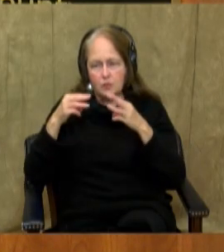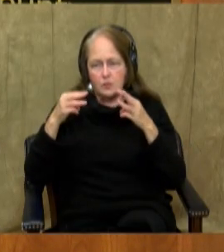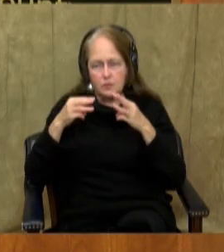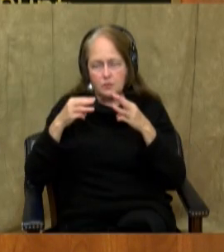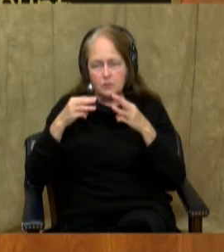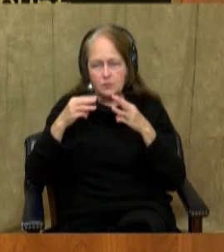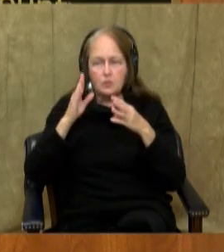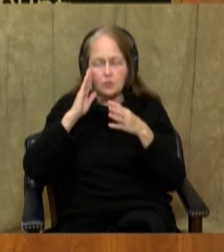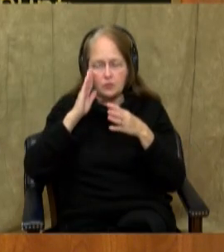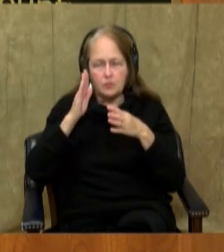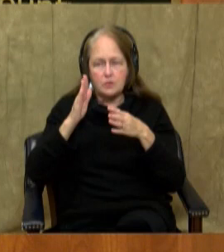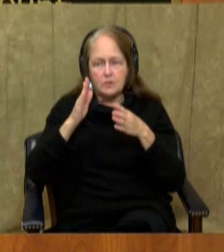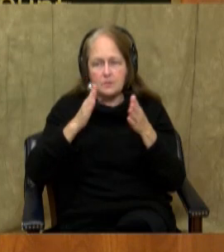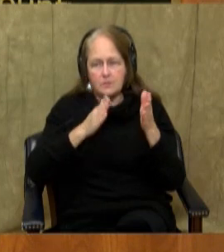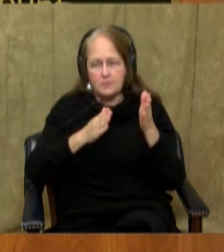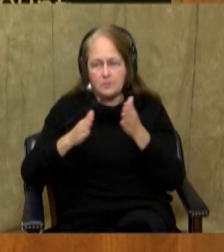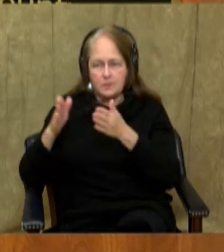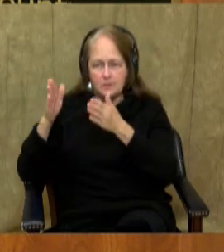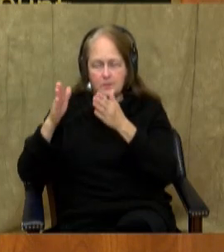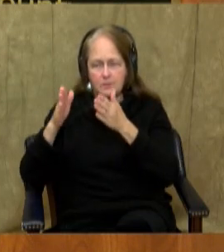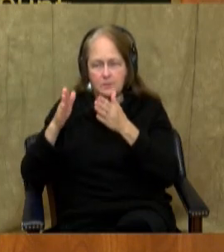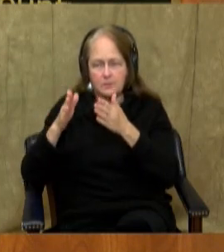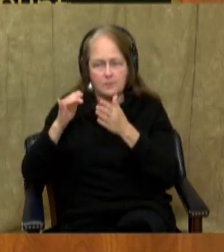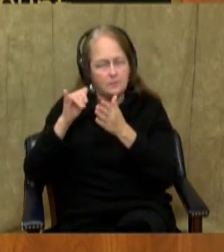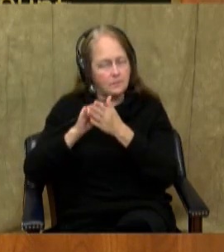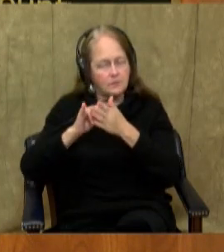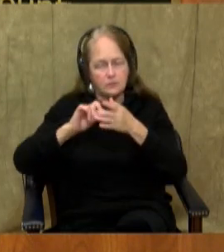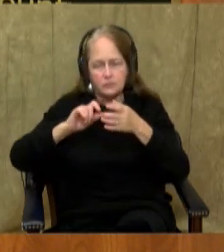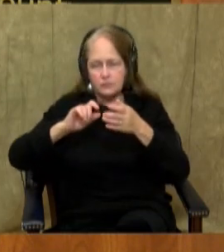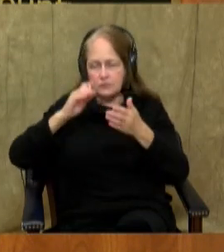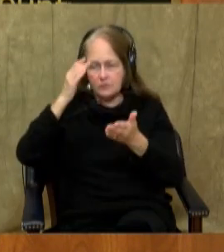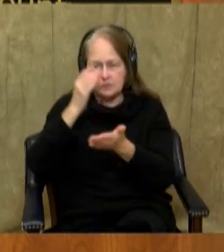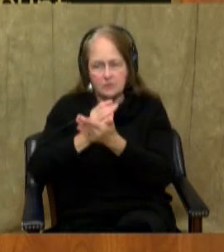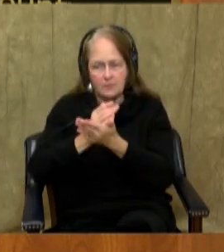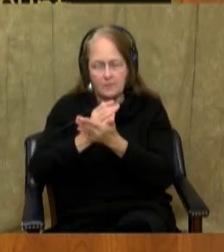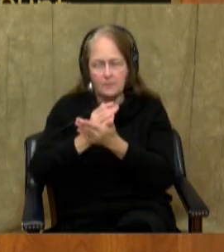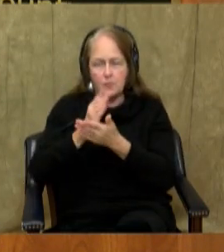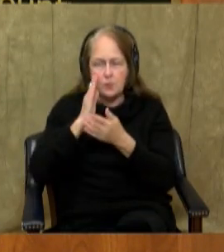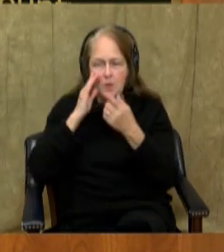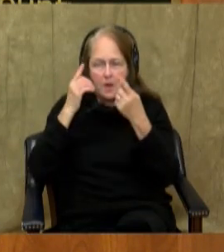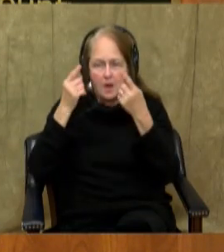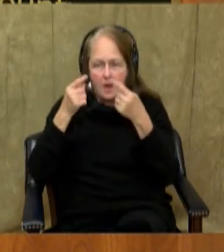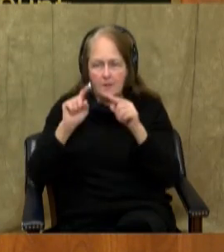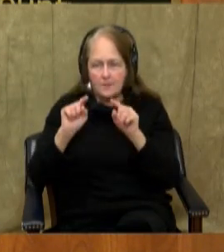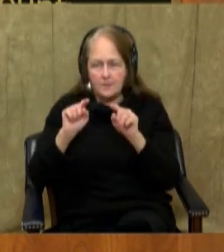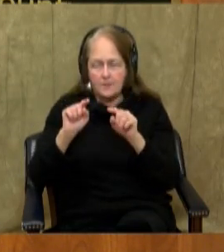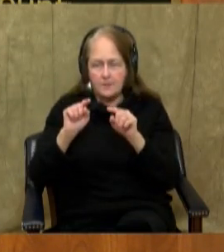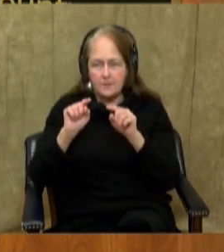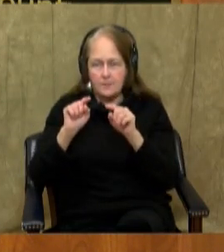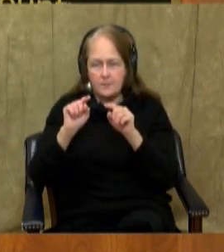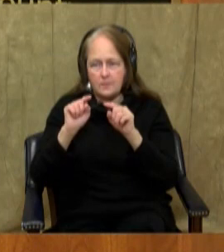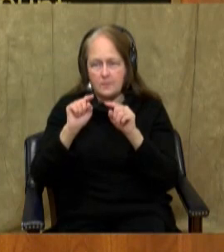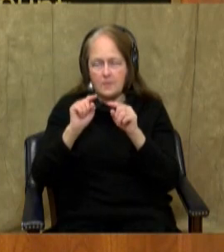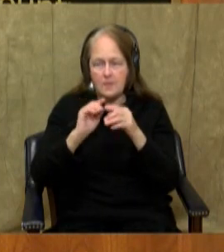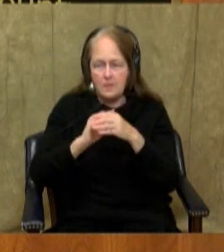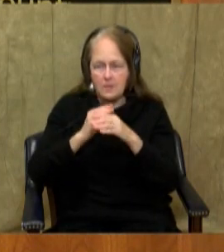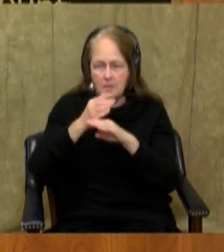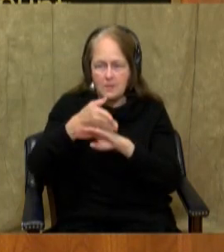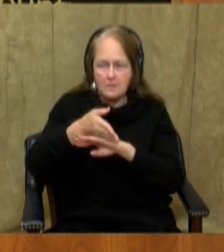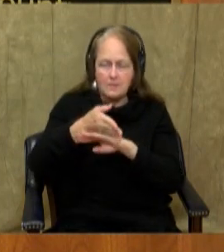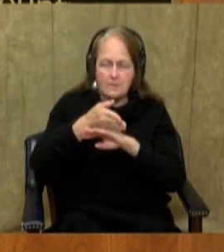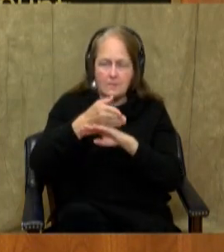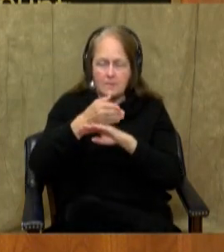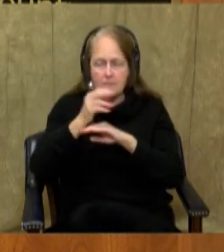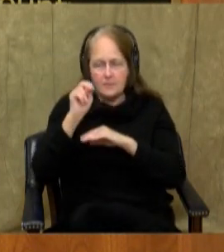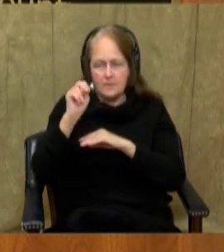all right? Because we are going to go ahead and shut this down. So what ended up happening was this. After the